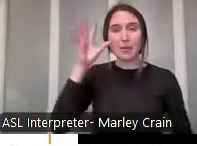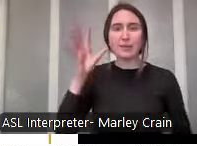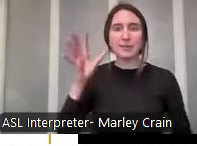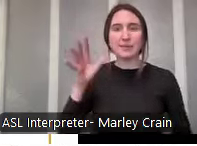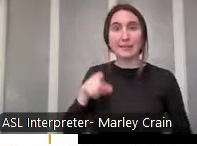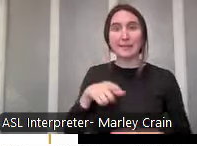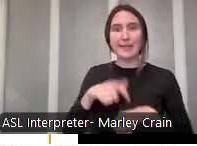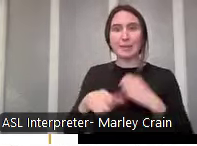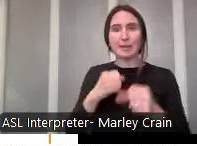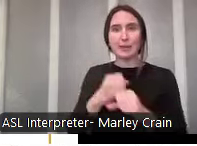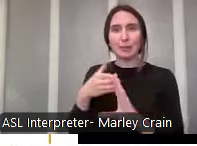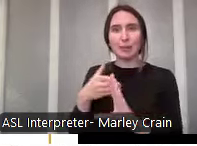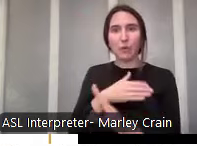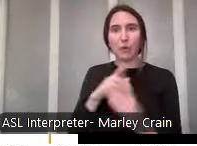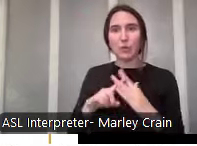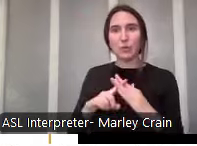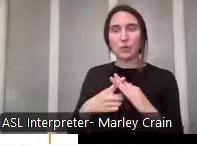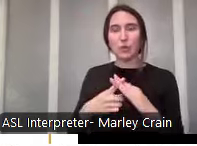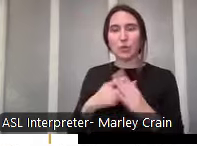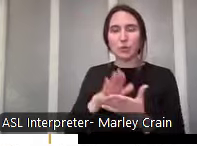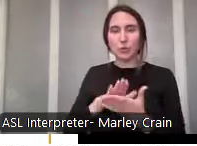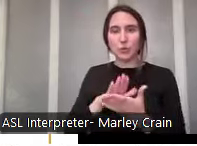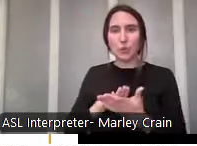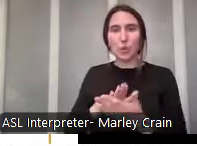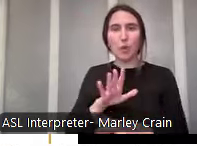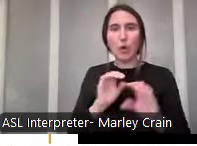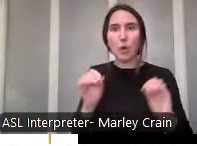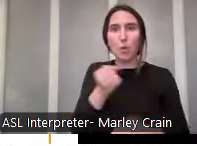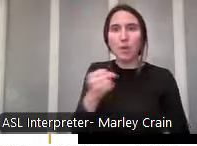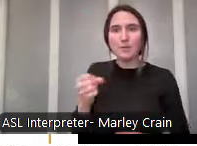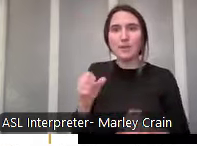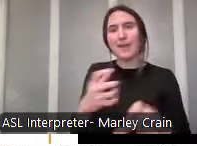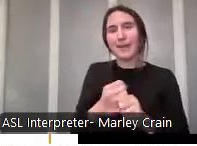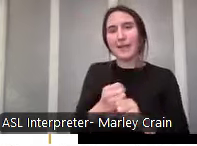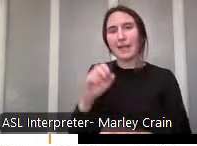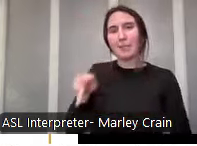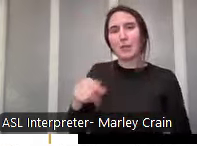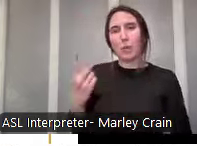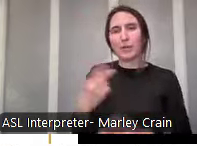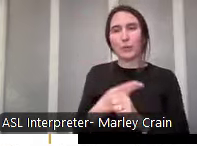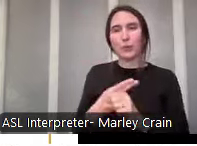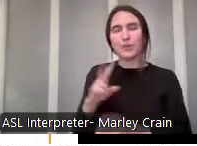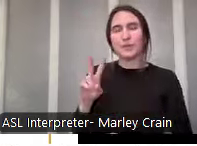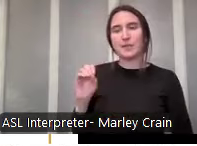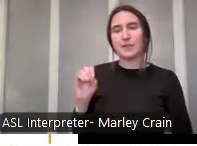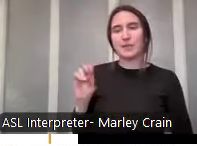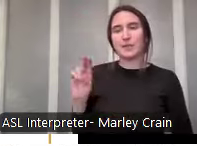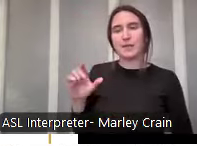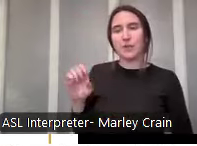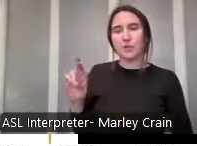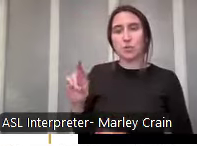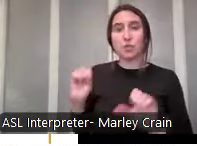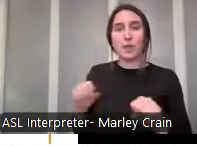have placements, who are able to get P1s, who can use this voucher. It's good for 1 year. Sometimes it can get